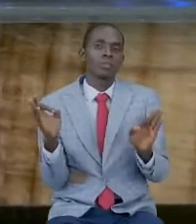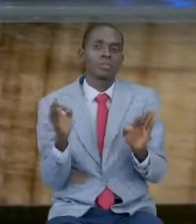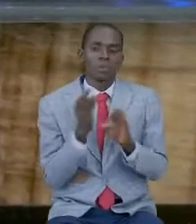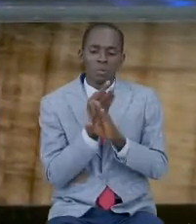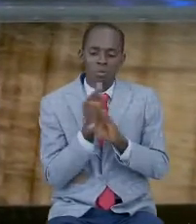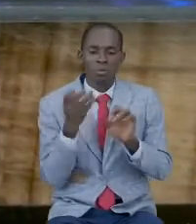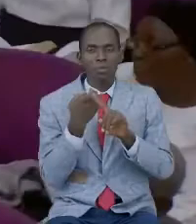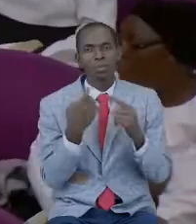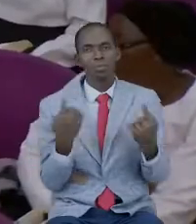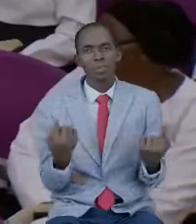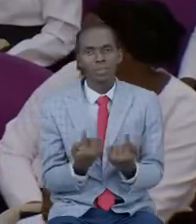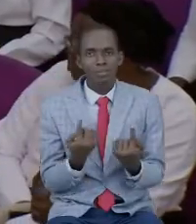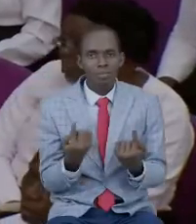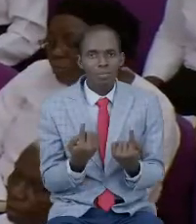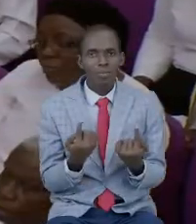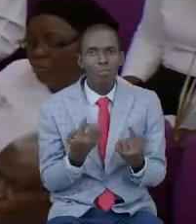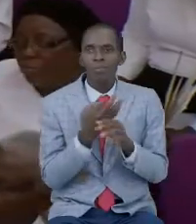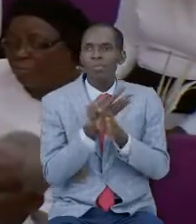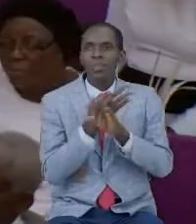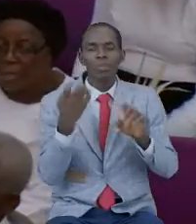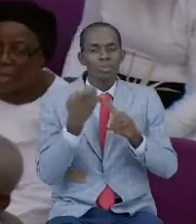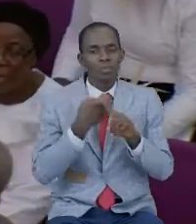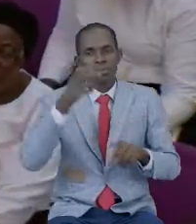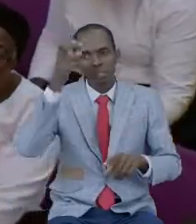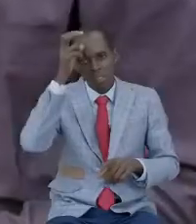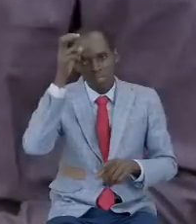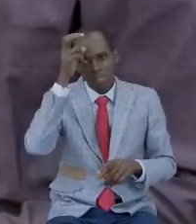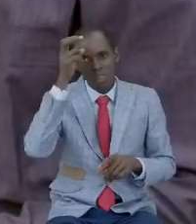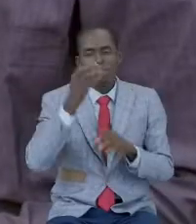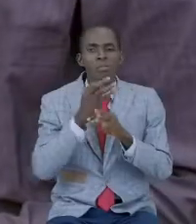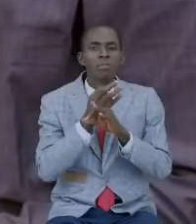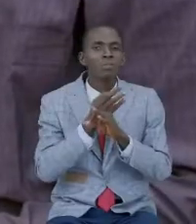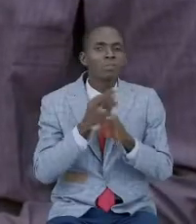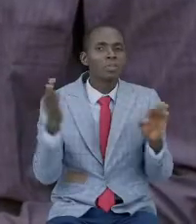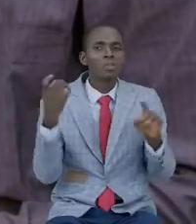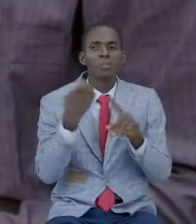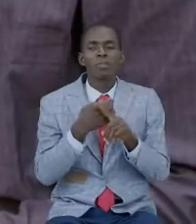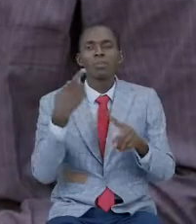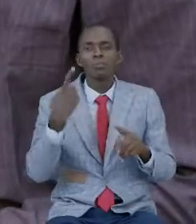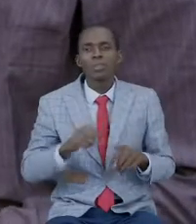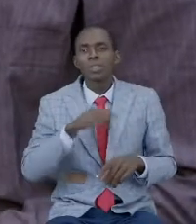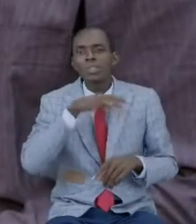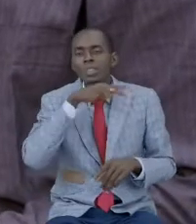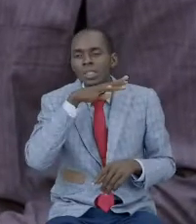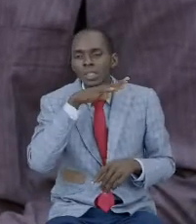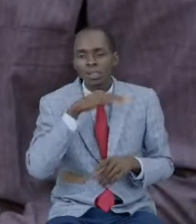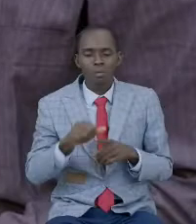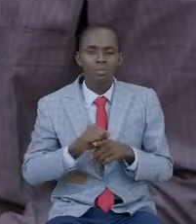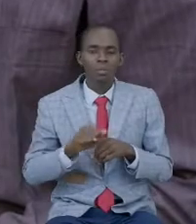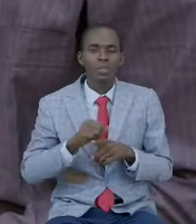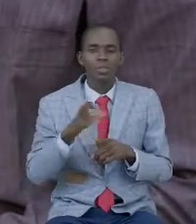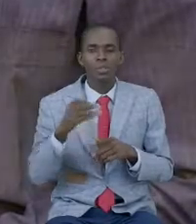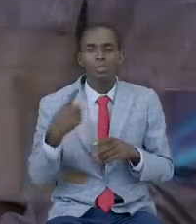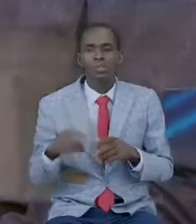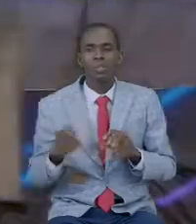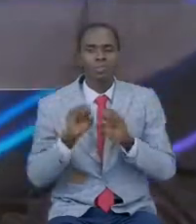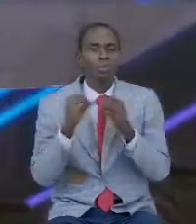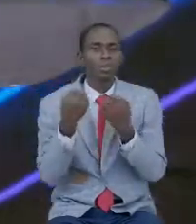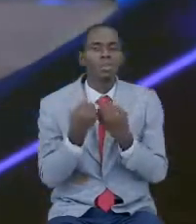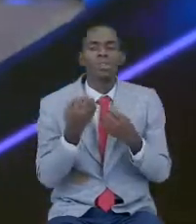from sin, free from Satan, free from the polluted society, free from